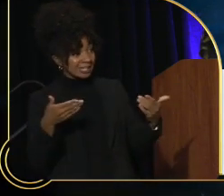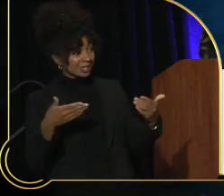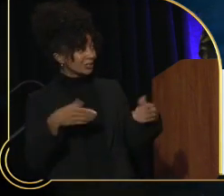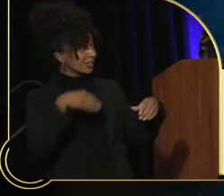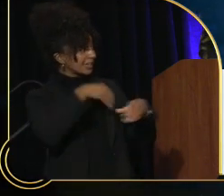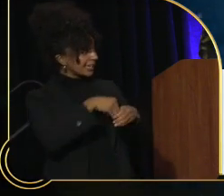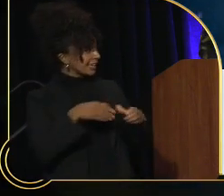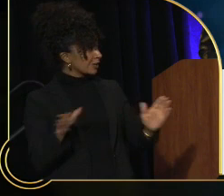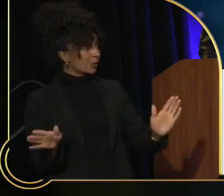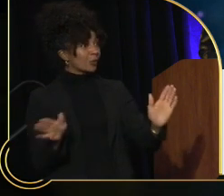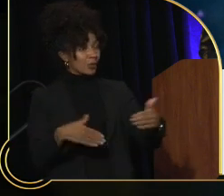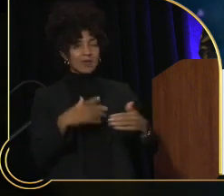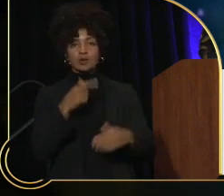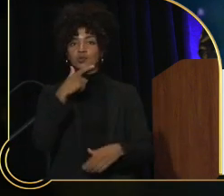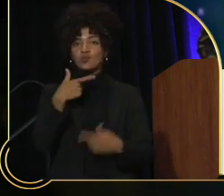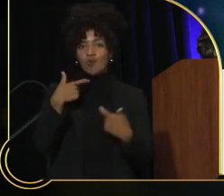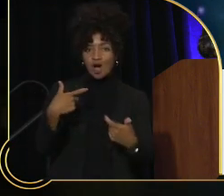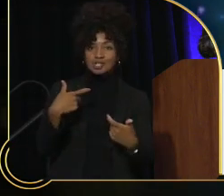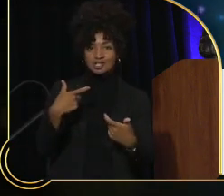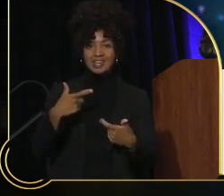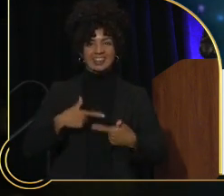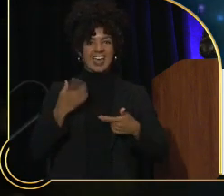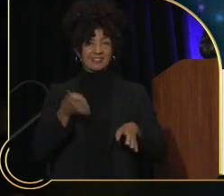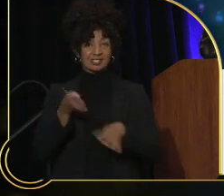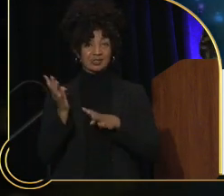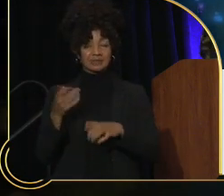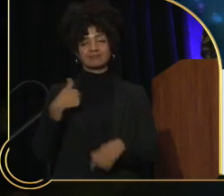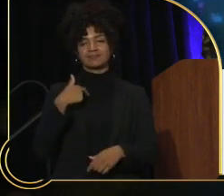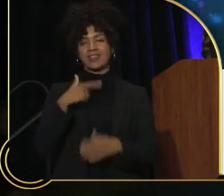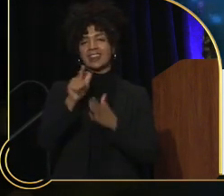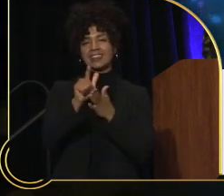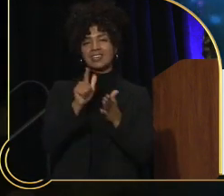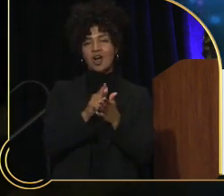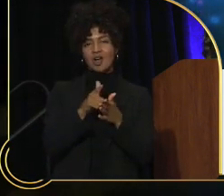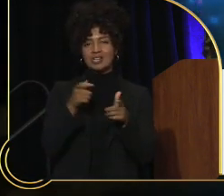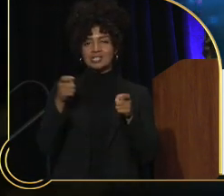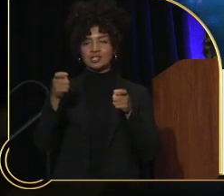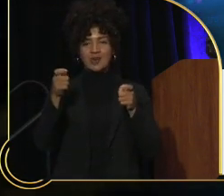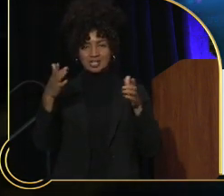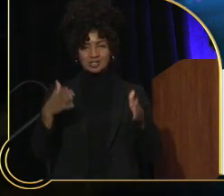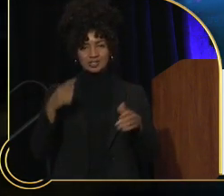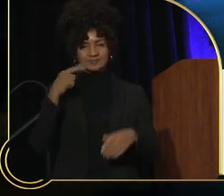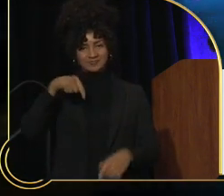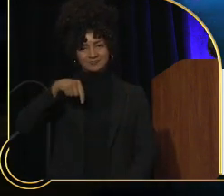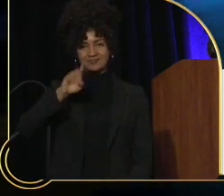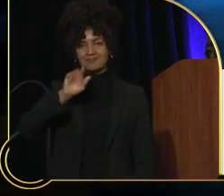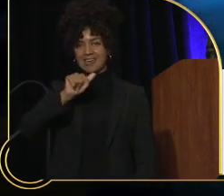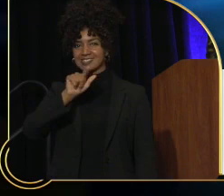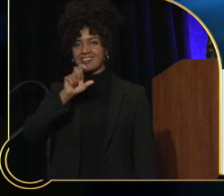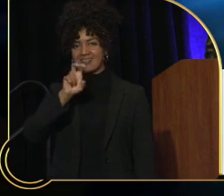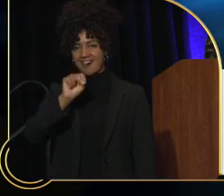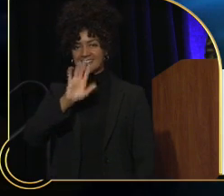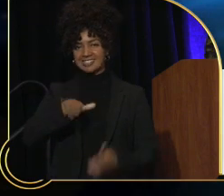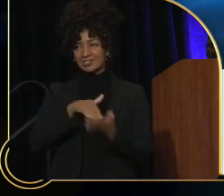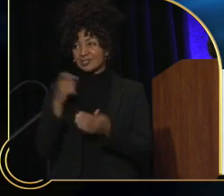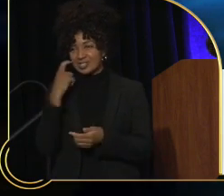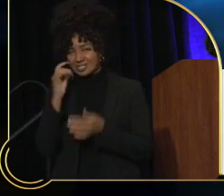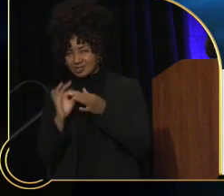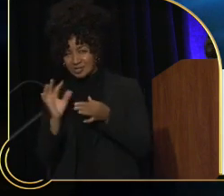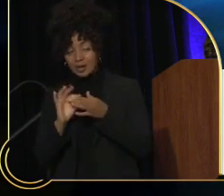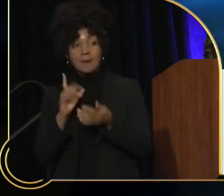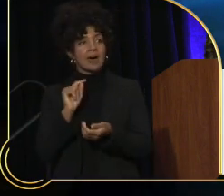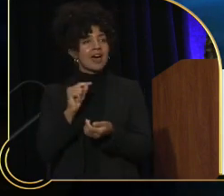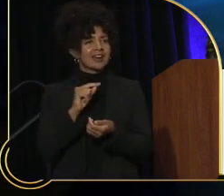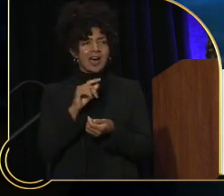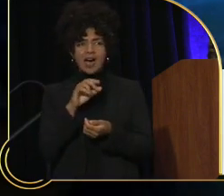stream tonight. I'm the legal director of the Bazelon Center, as you just heard, and I can't help but comment that I love that Ira was just making